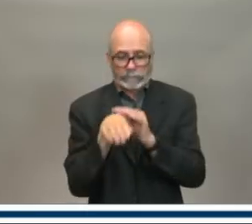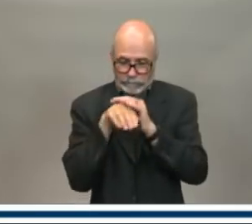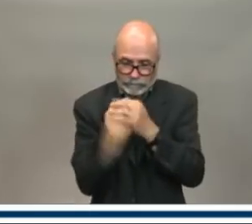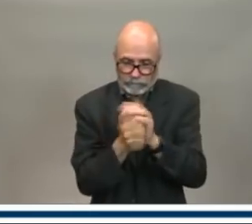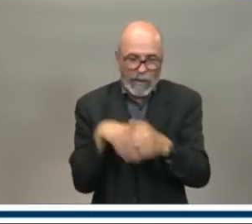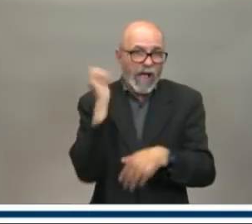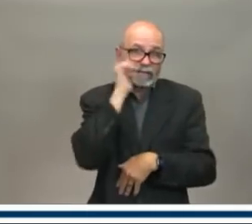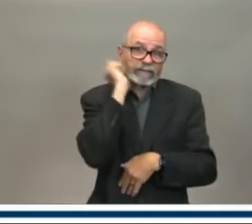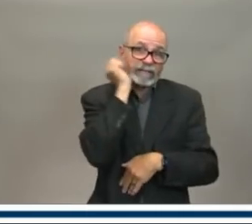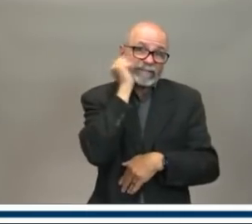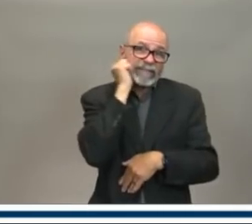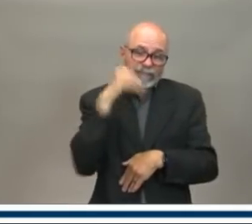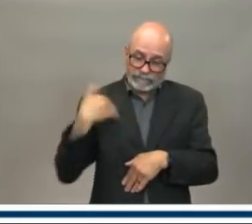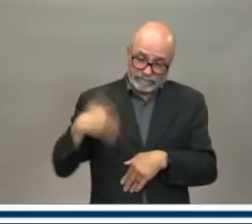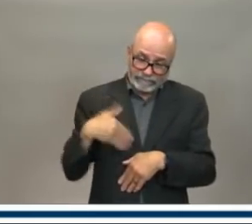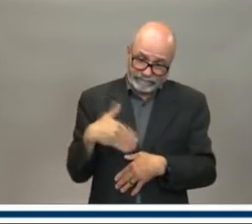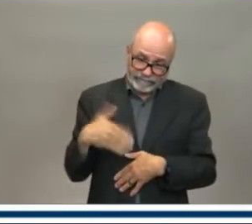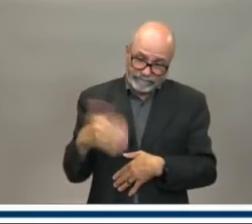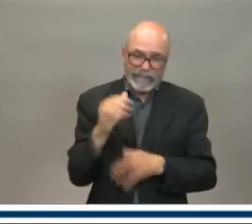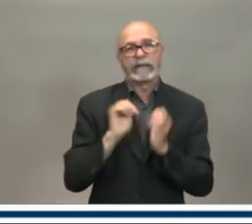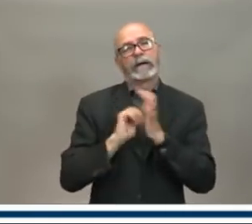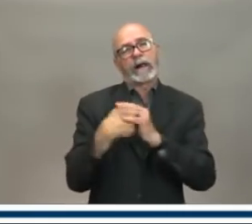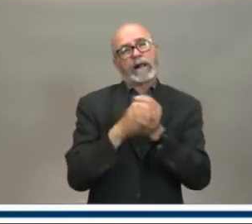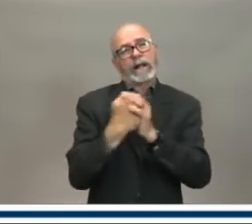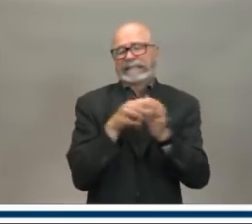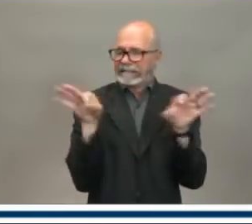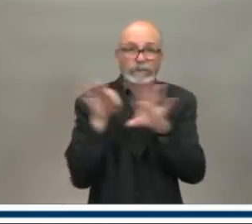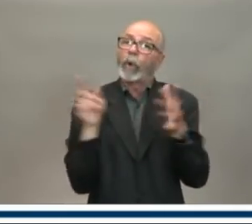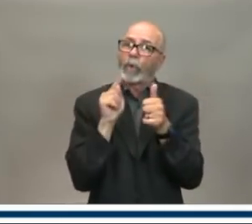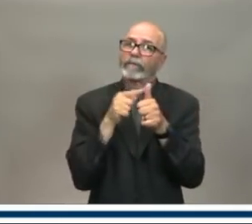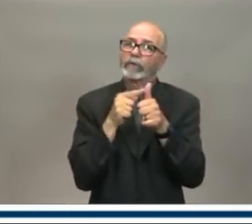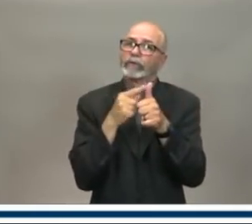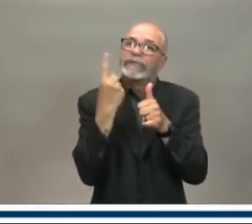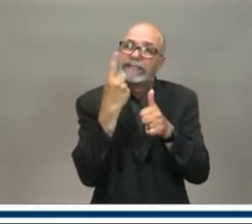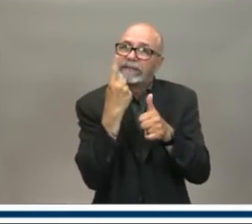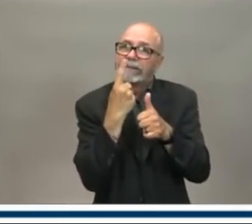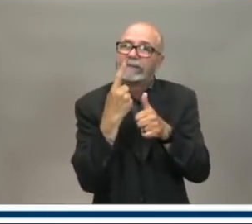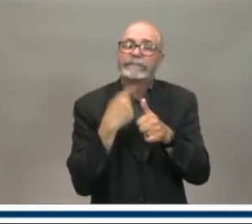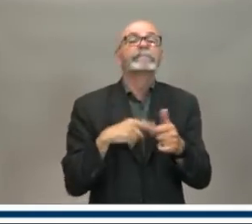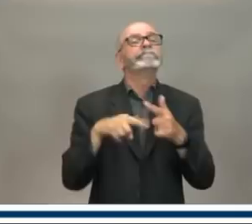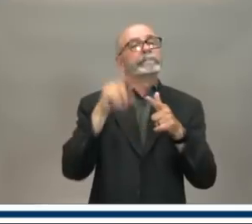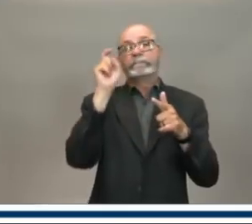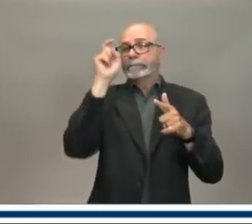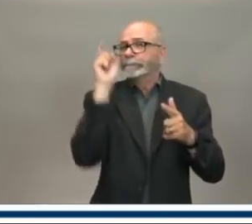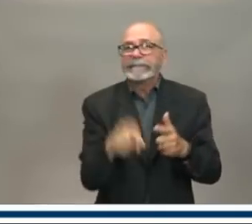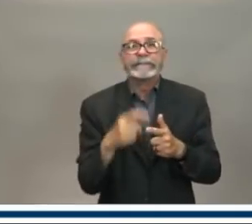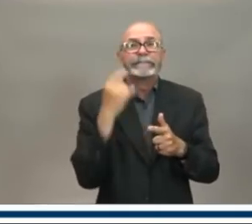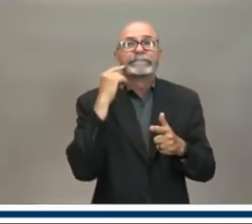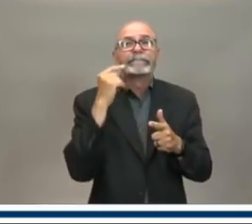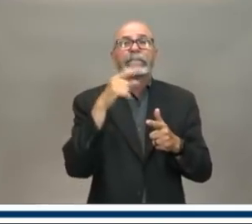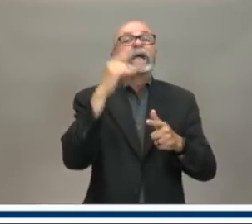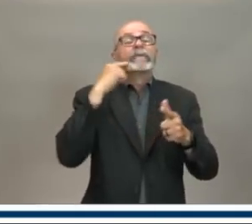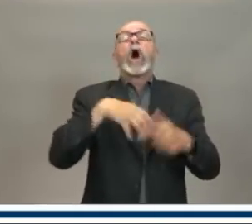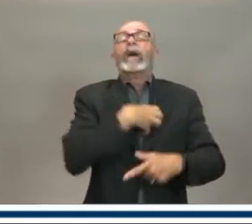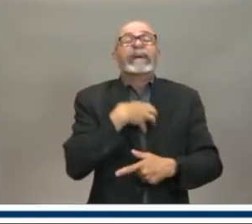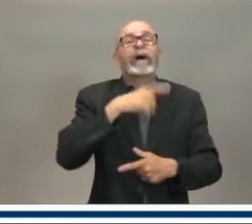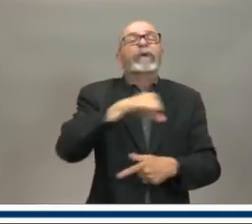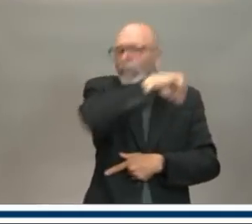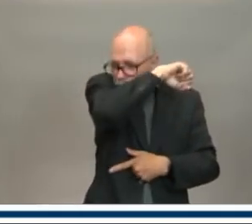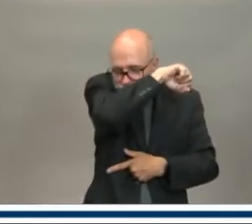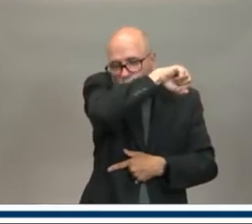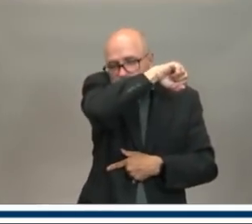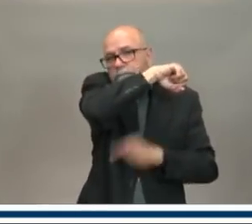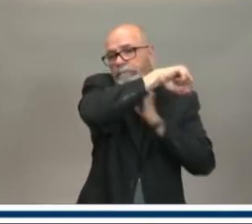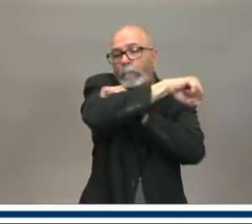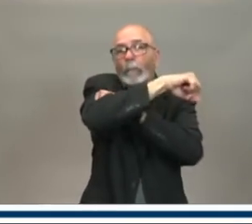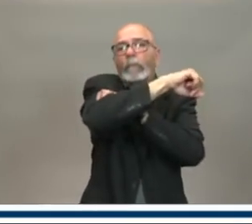washing remains a cornerstone. We need to have focus on what we call cough etiquette. So coughing or sneezing into your sleeve helps